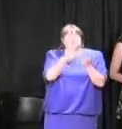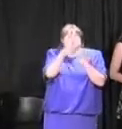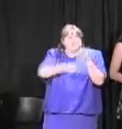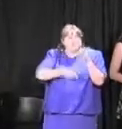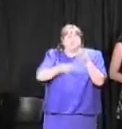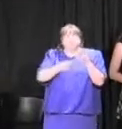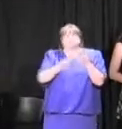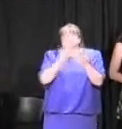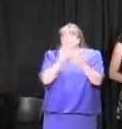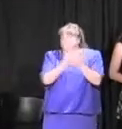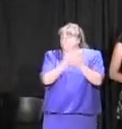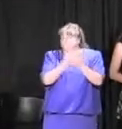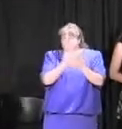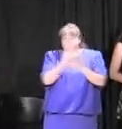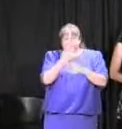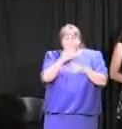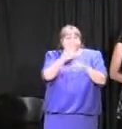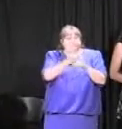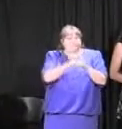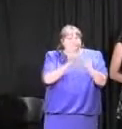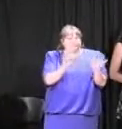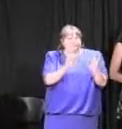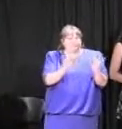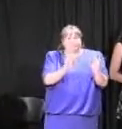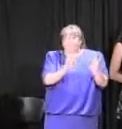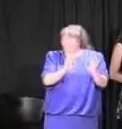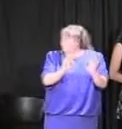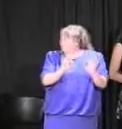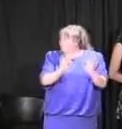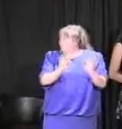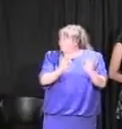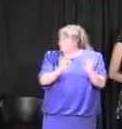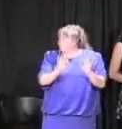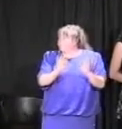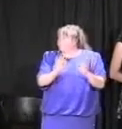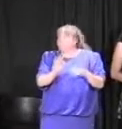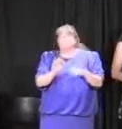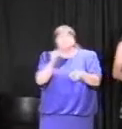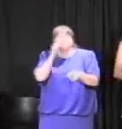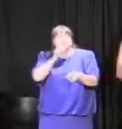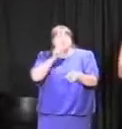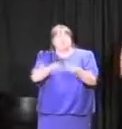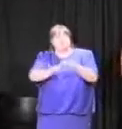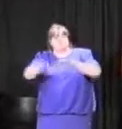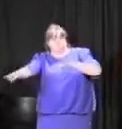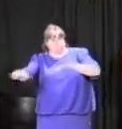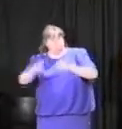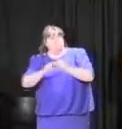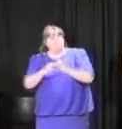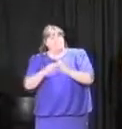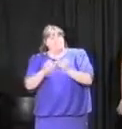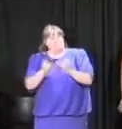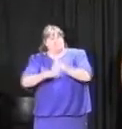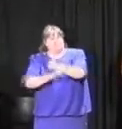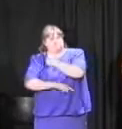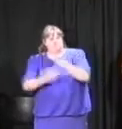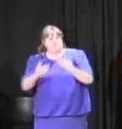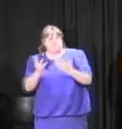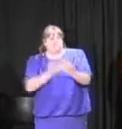prison? Nothing. She gets punished for running away from home and gets sent to Grandview for 2 years. She can't remember a